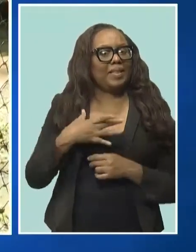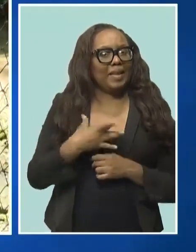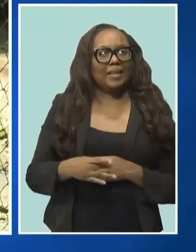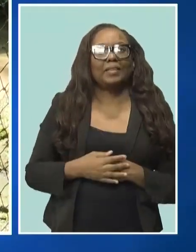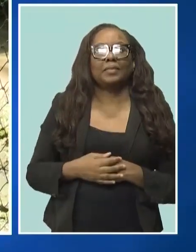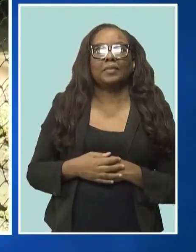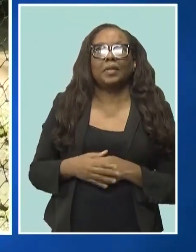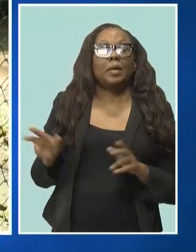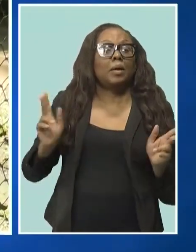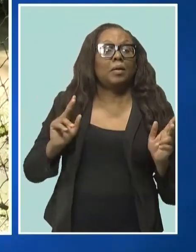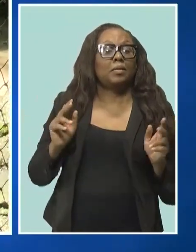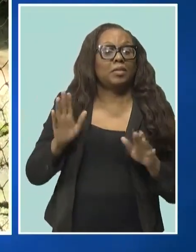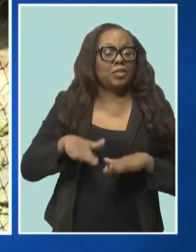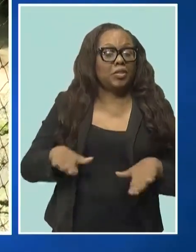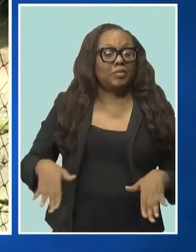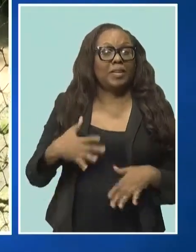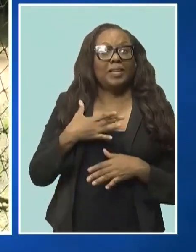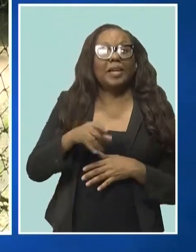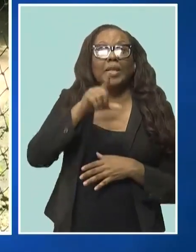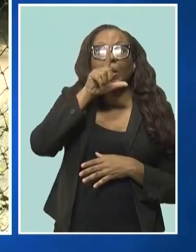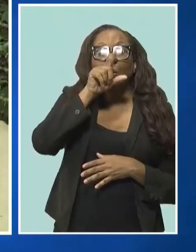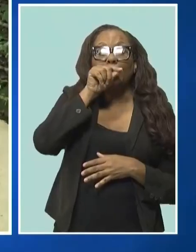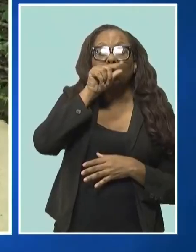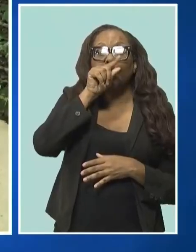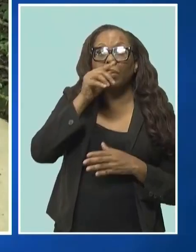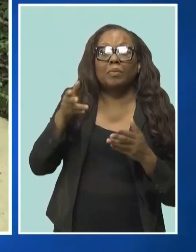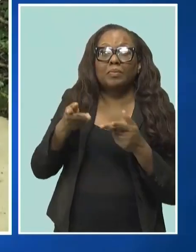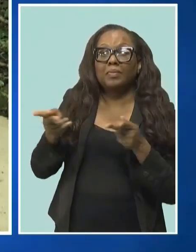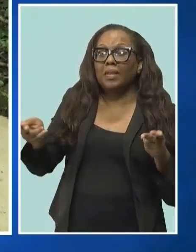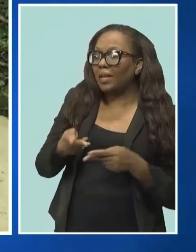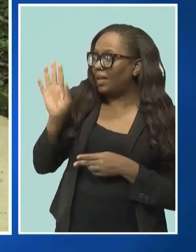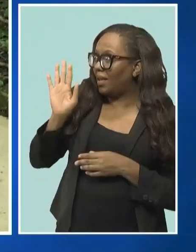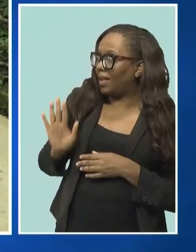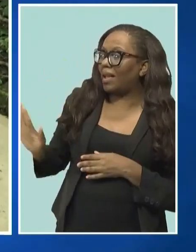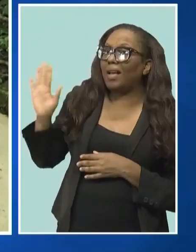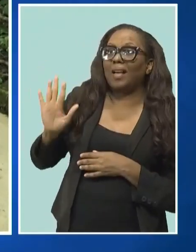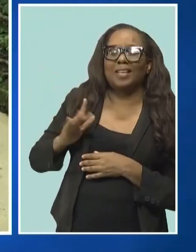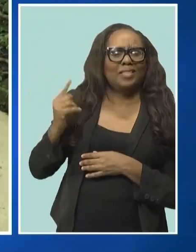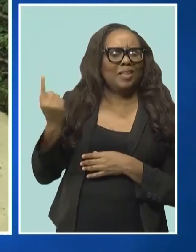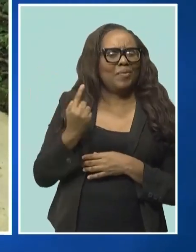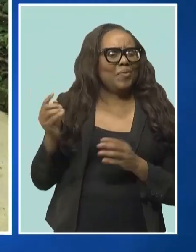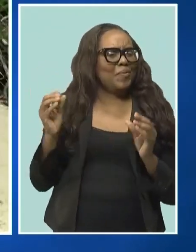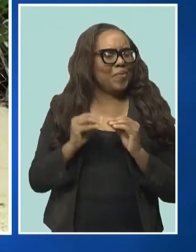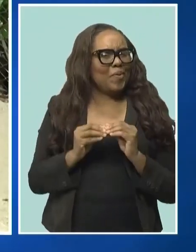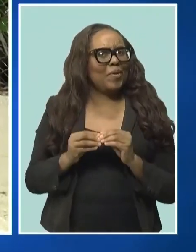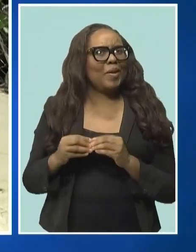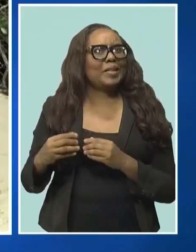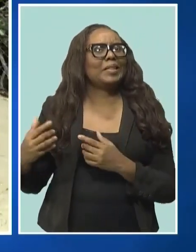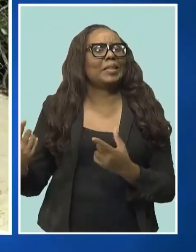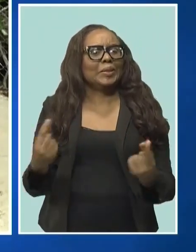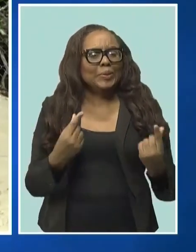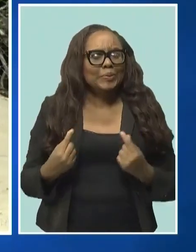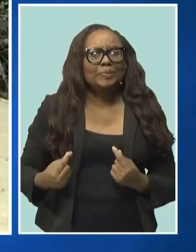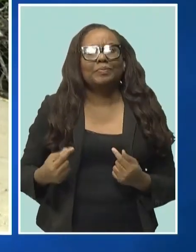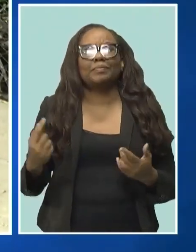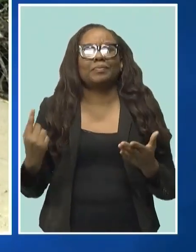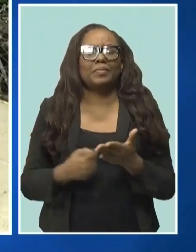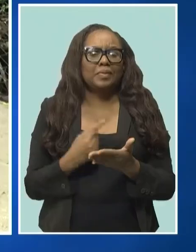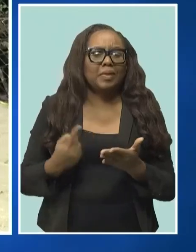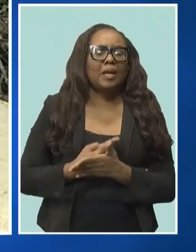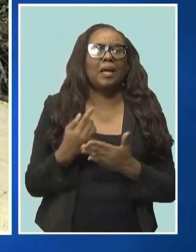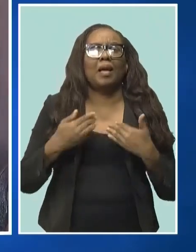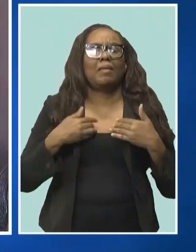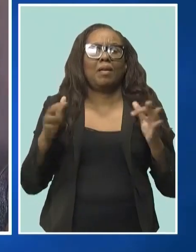love the aviary due to the fact that it's something additional for them to do. Sometimes if you get a family group,